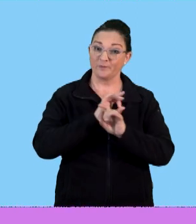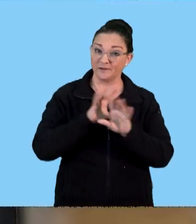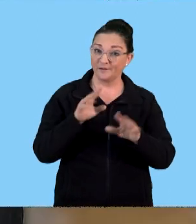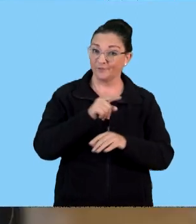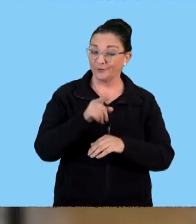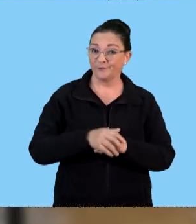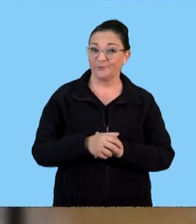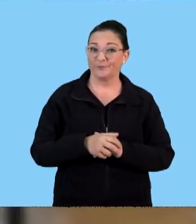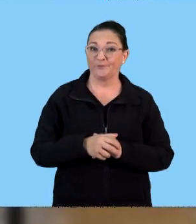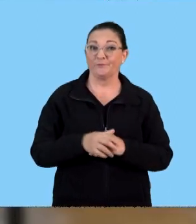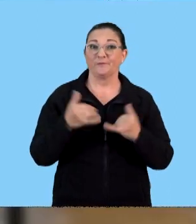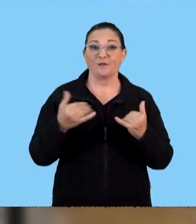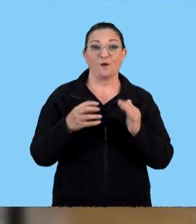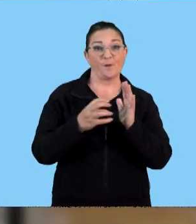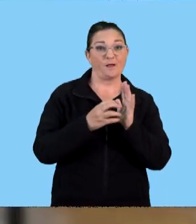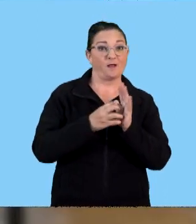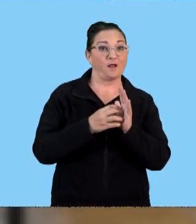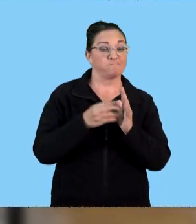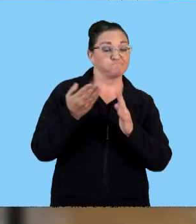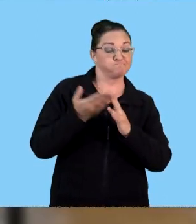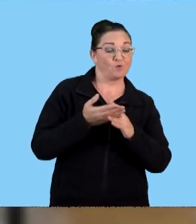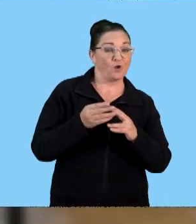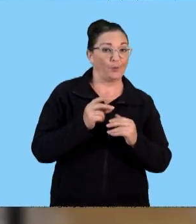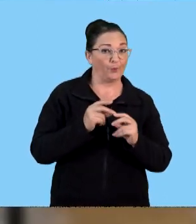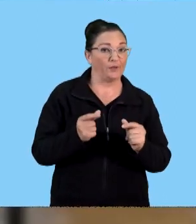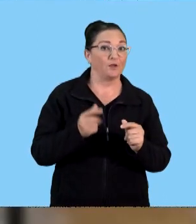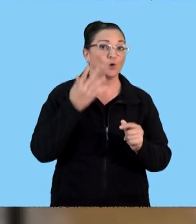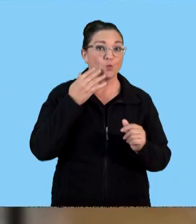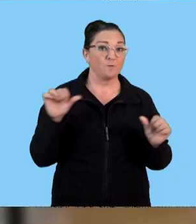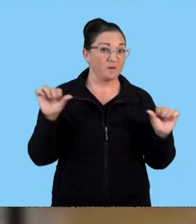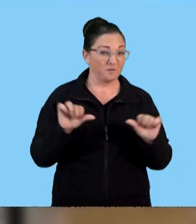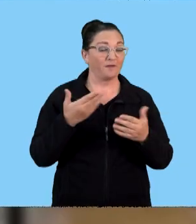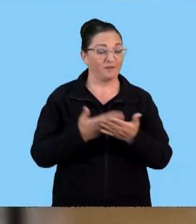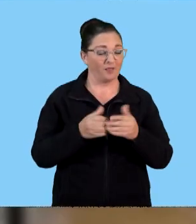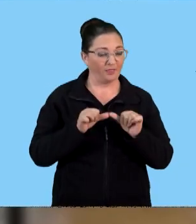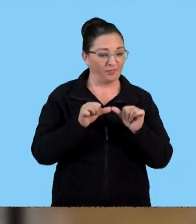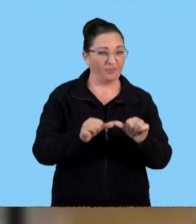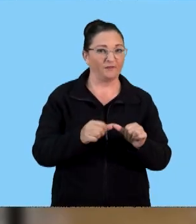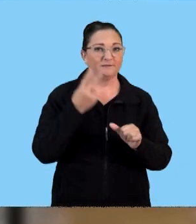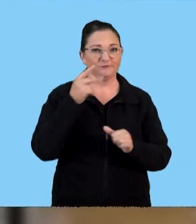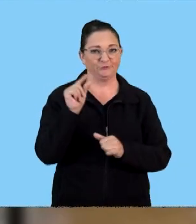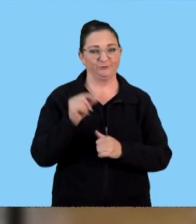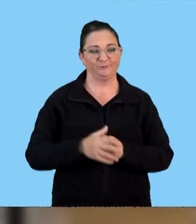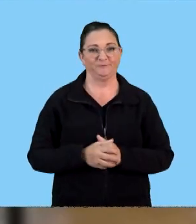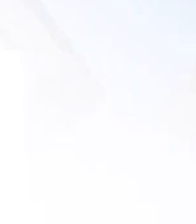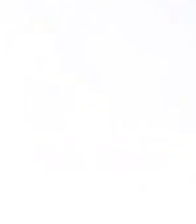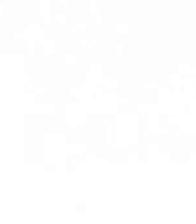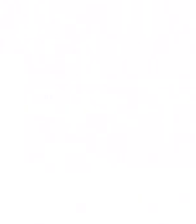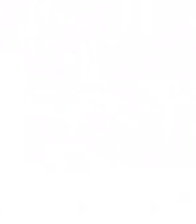all of you. Okay, let us take a quick advert break. After the break, we continue with our lesson. See you after the break.